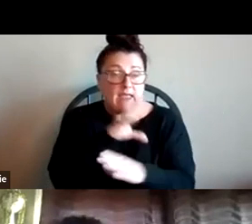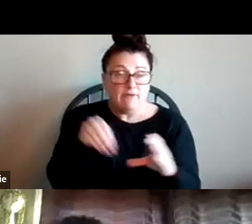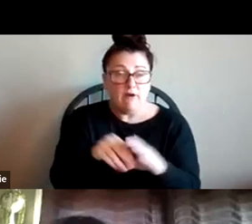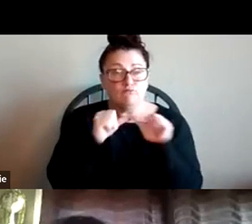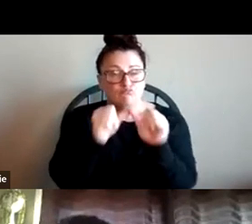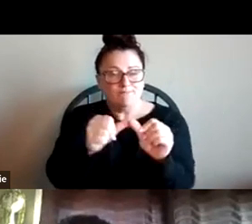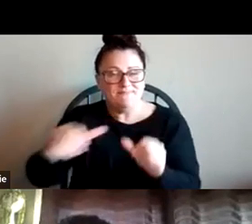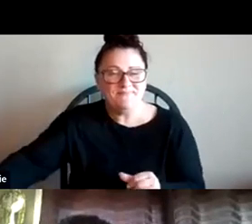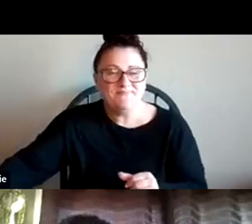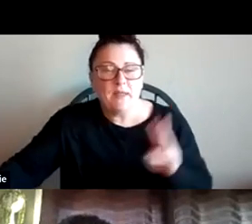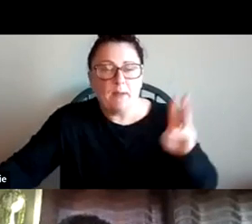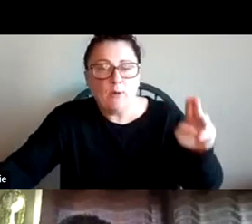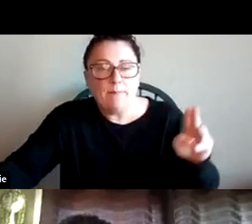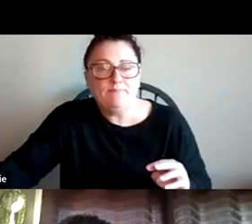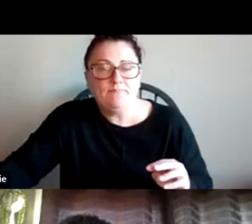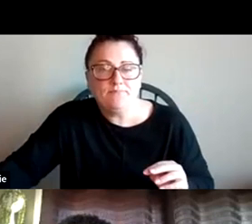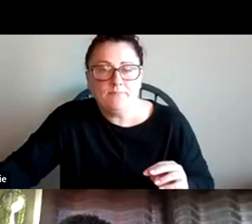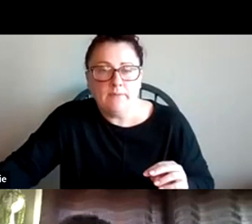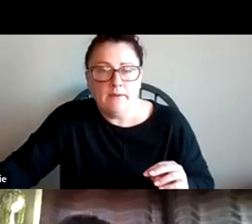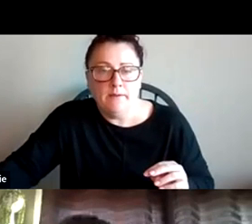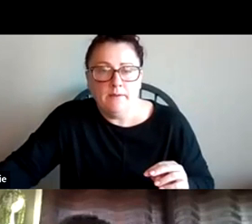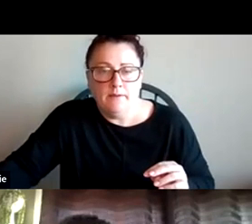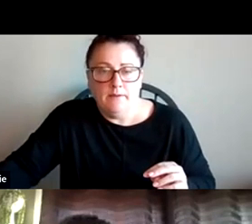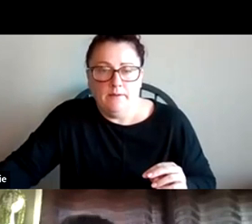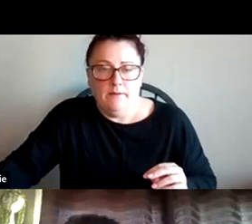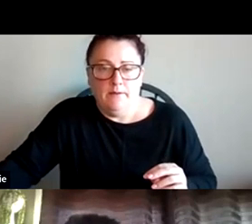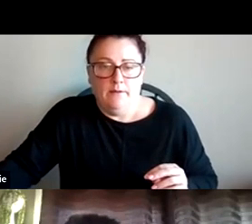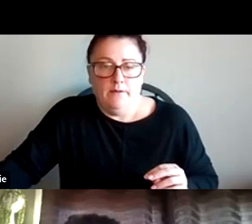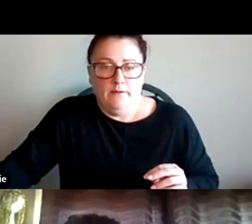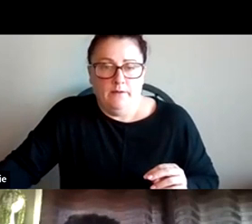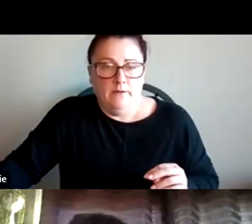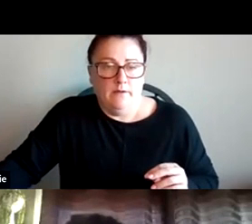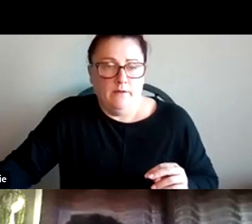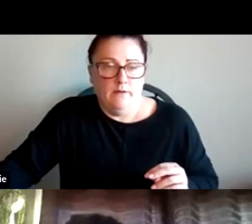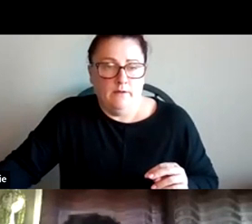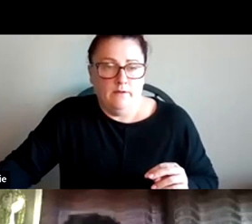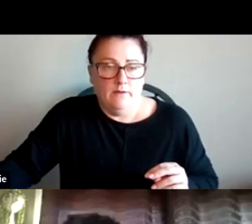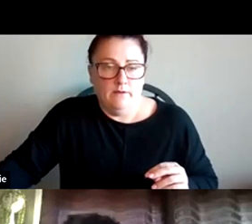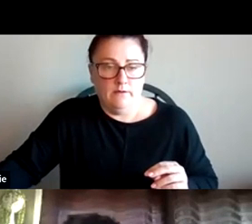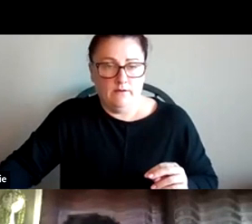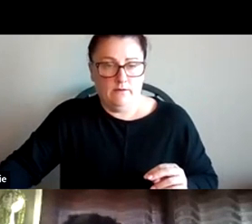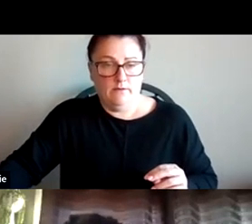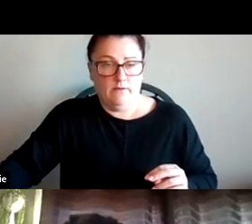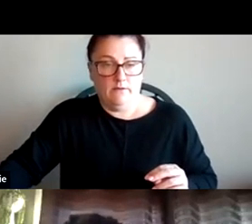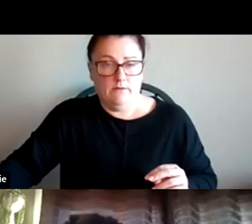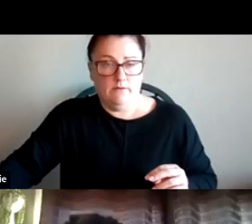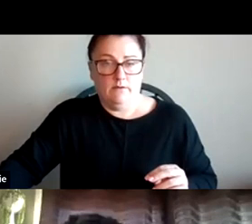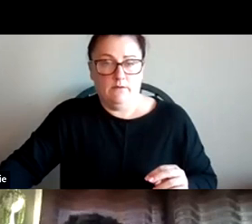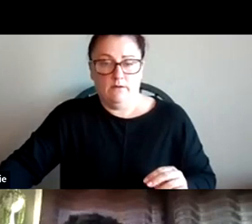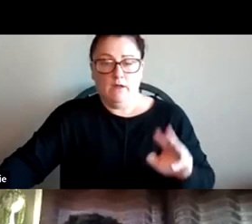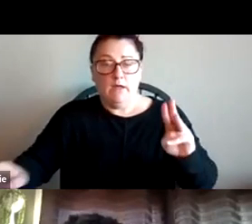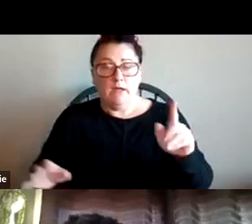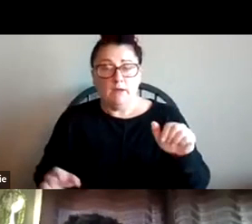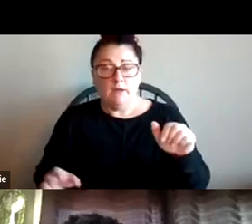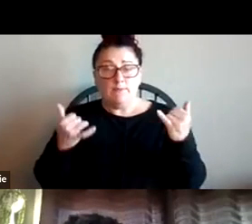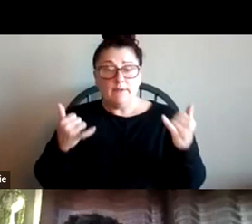involved. Miriam? Thank you, Dr. Pignato. This is Miriam speaking. We will now